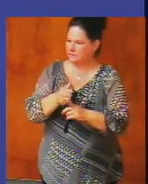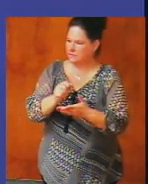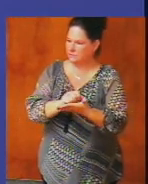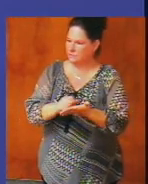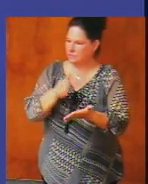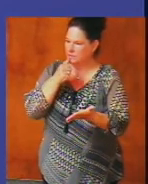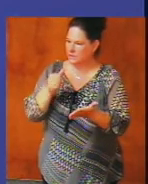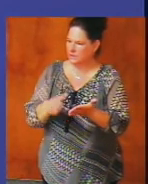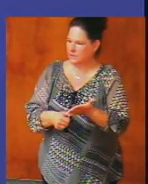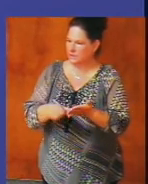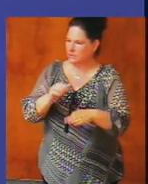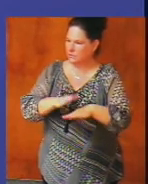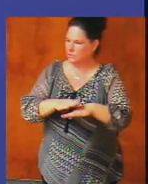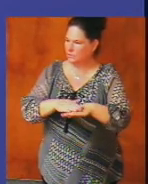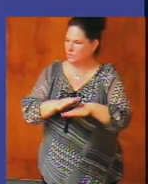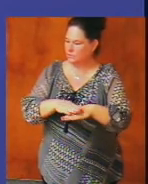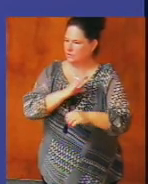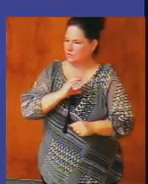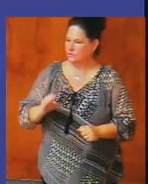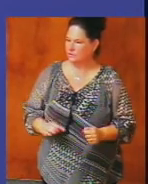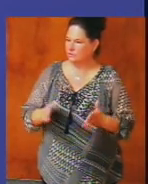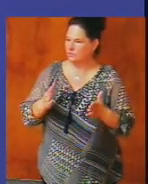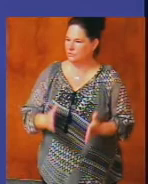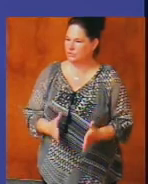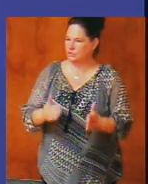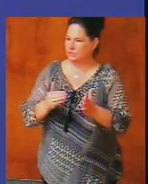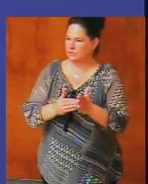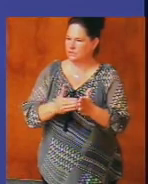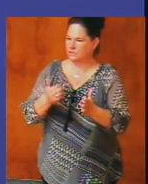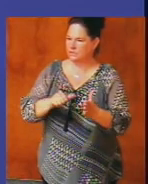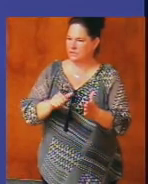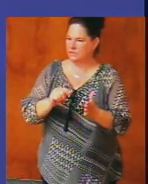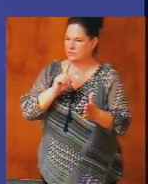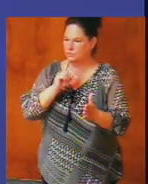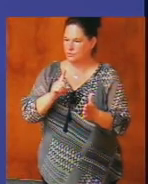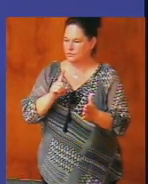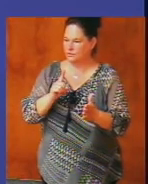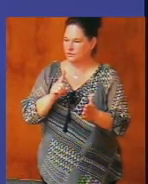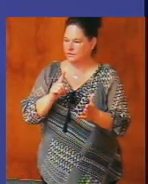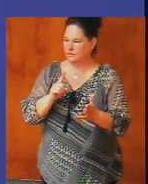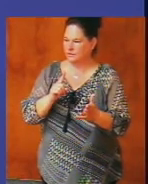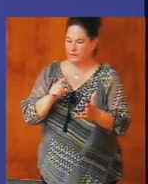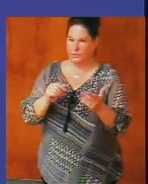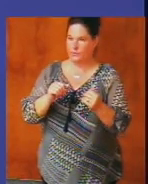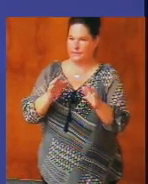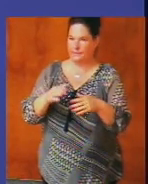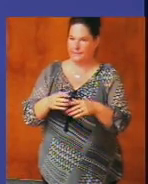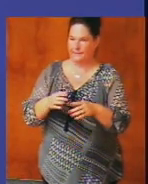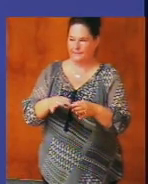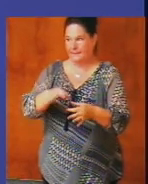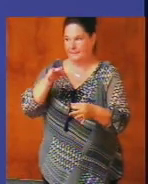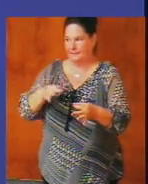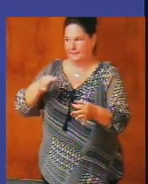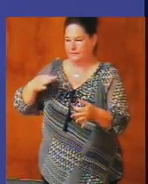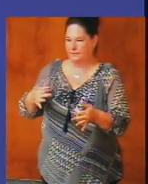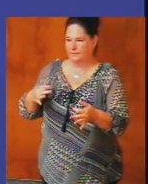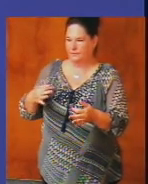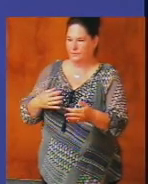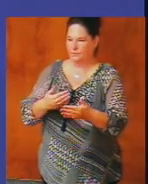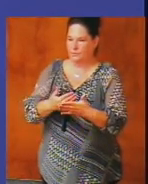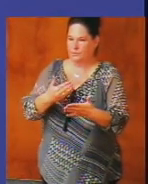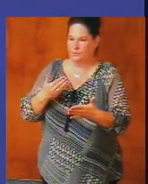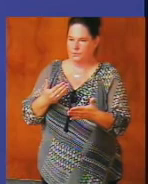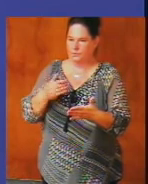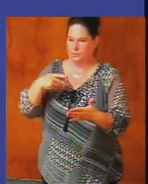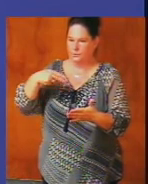to warn these Christians against any kind of relapse into paganism,